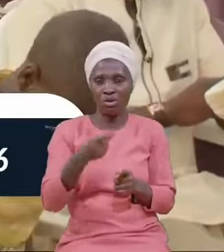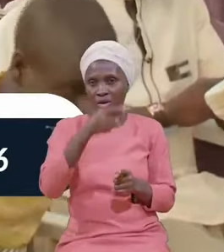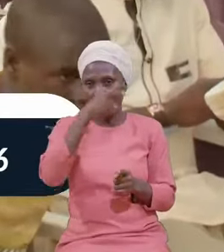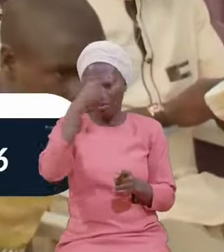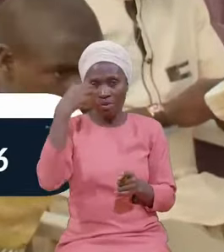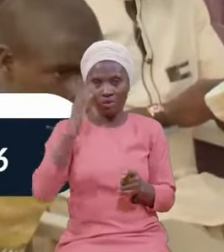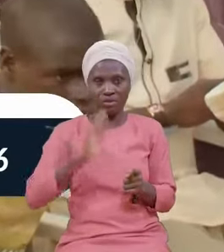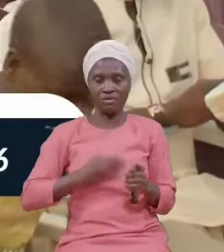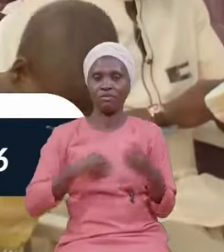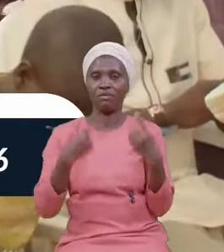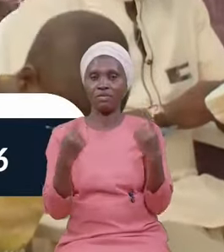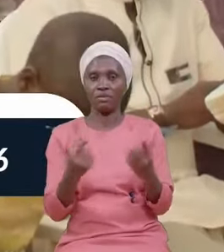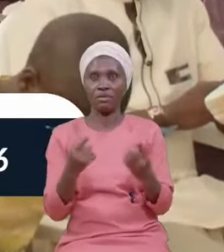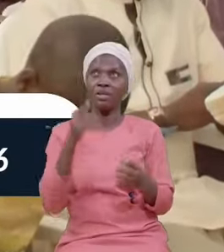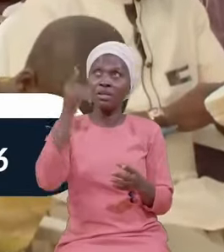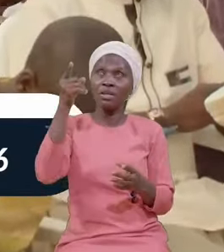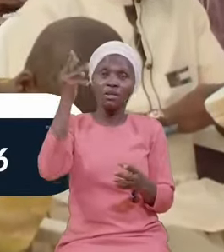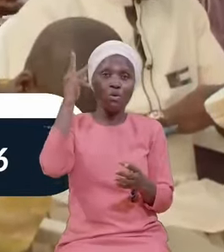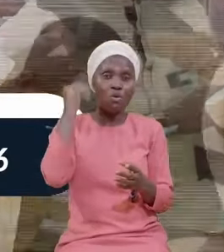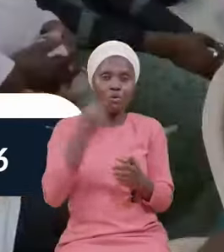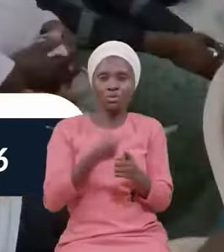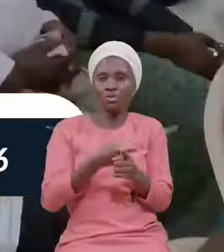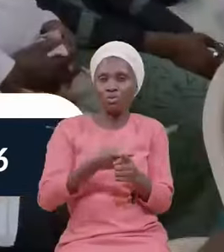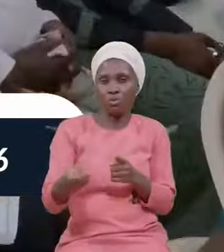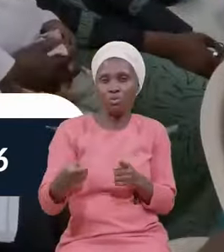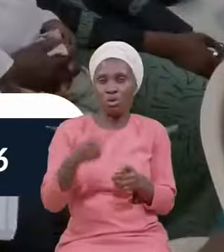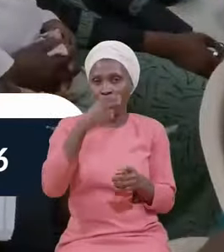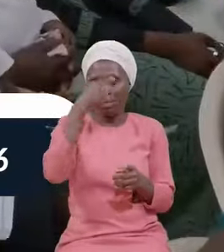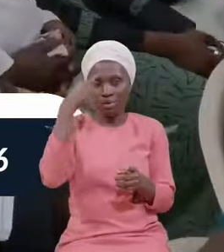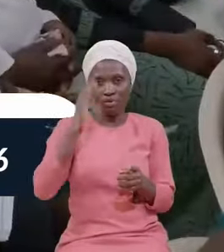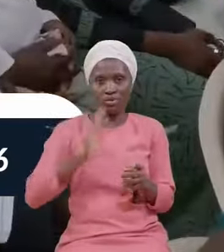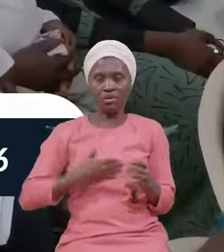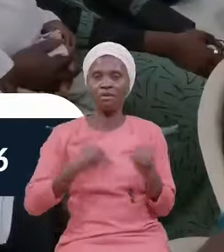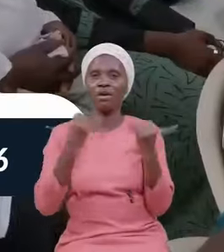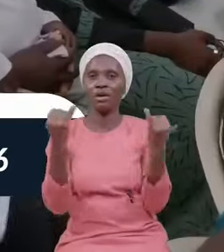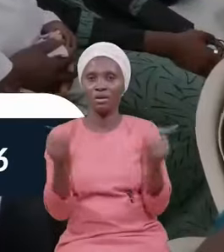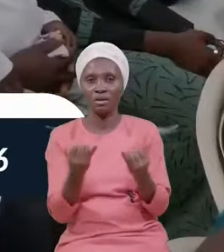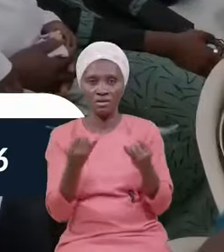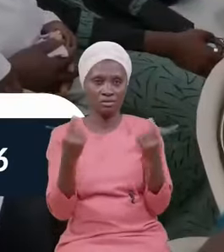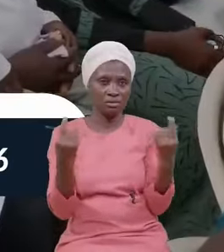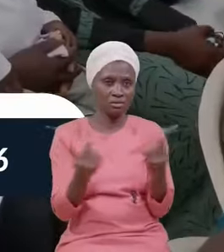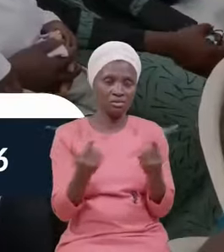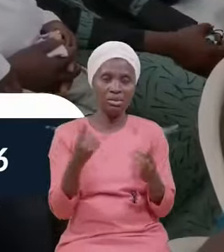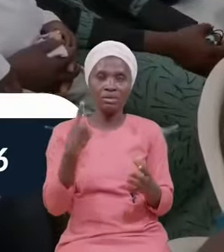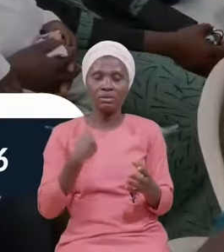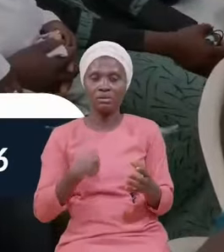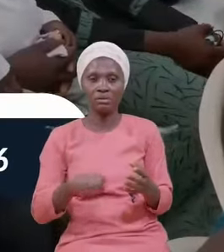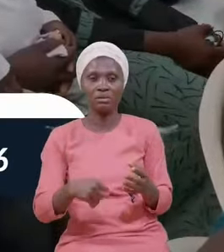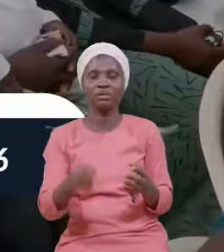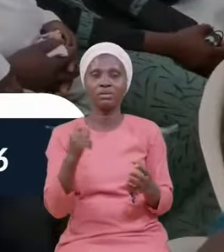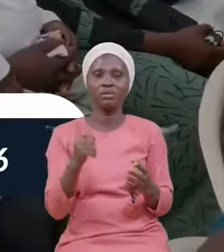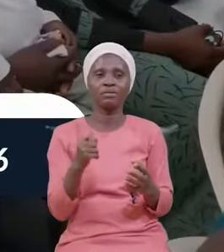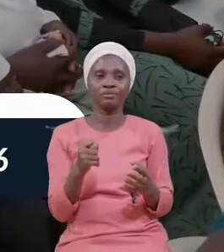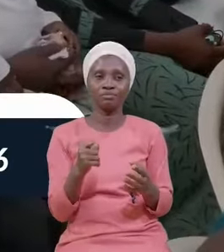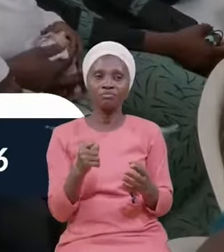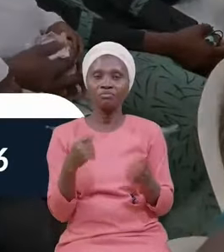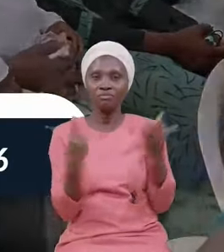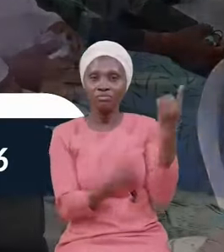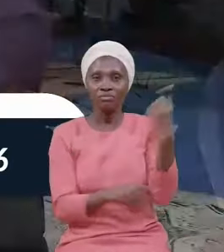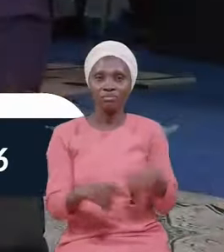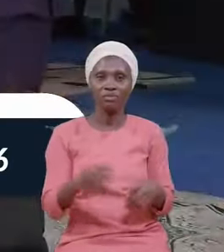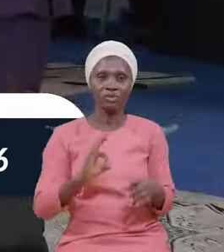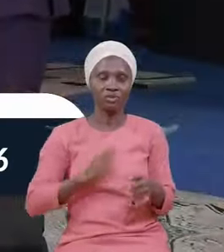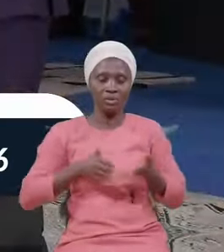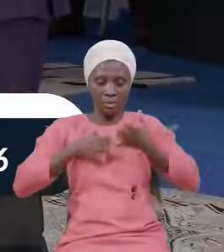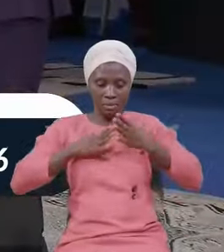bruised for iniquities the chastisement of her peace was upon him and